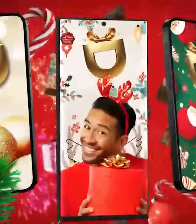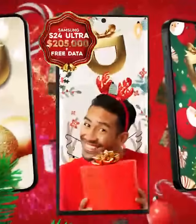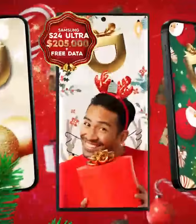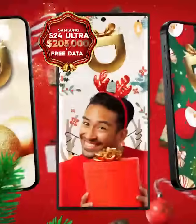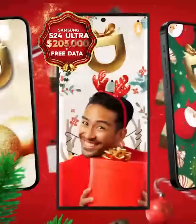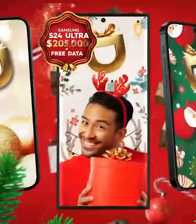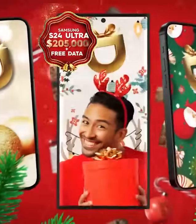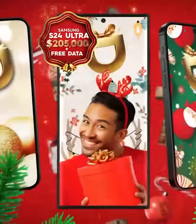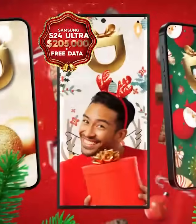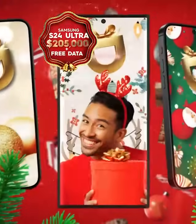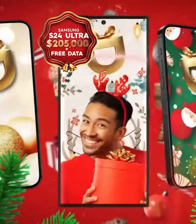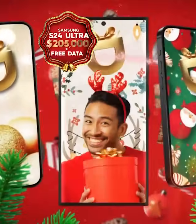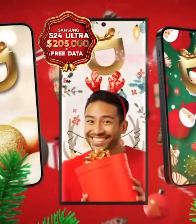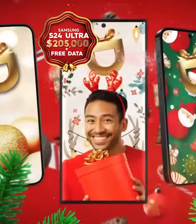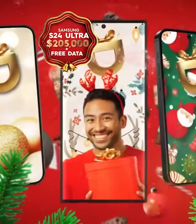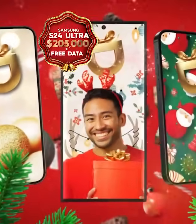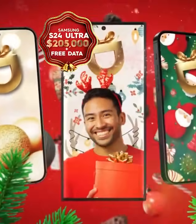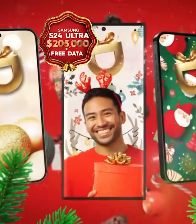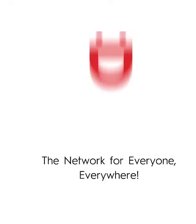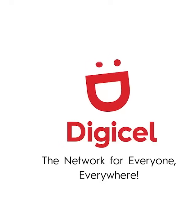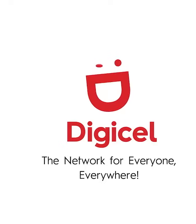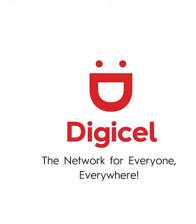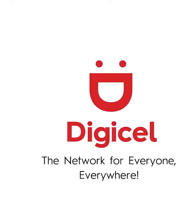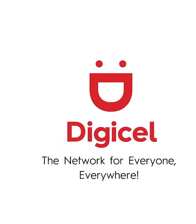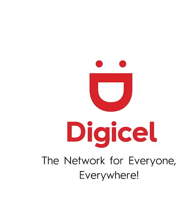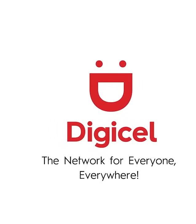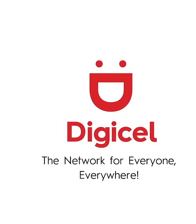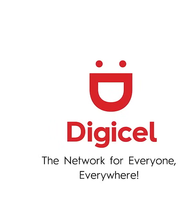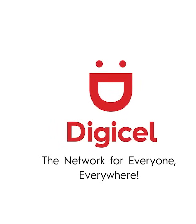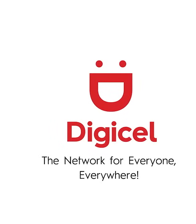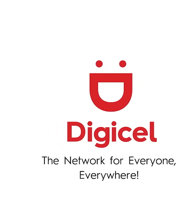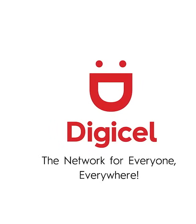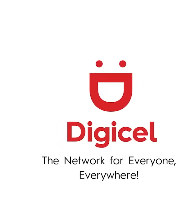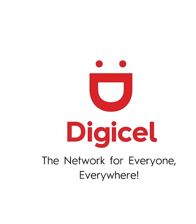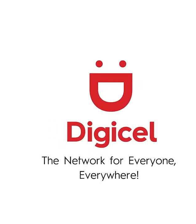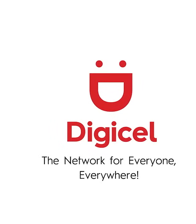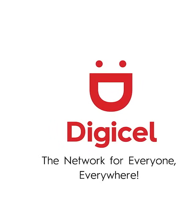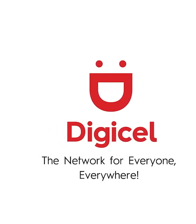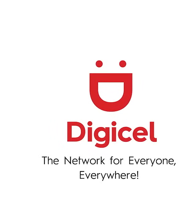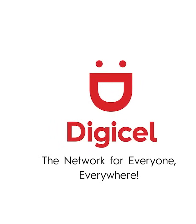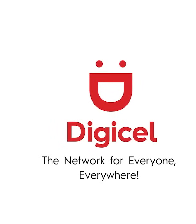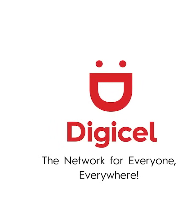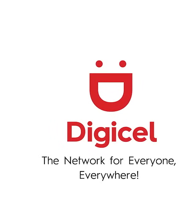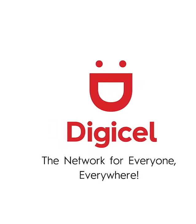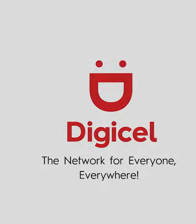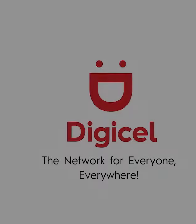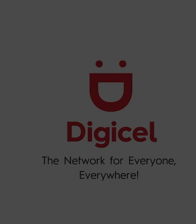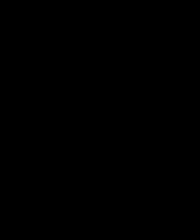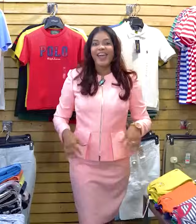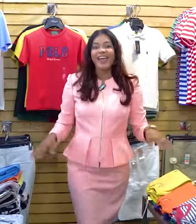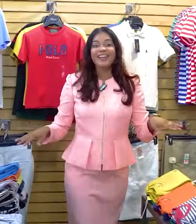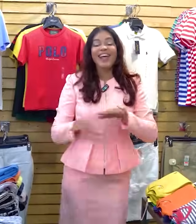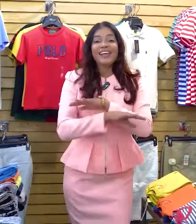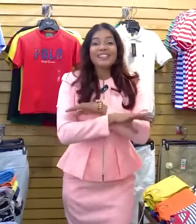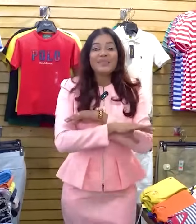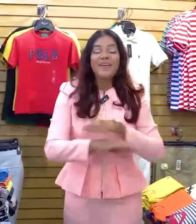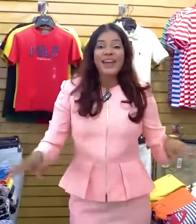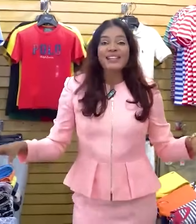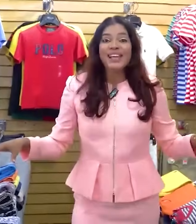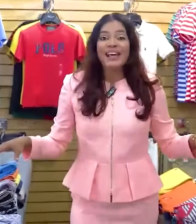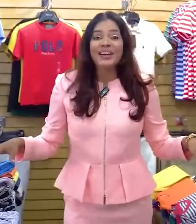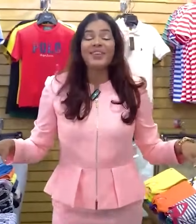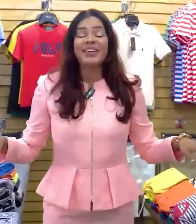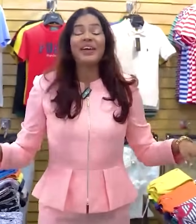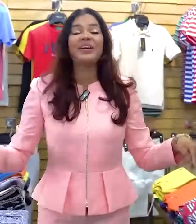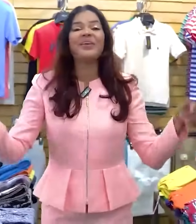last forever. Visit your nearest Digicel store today. Digicel, the network for everyone, everywhere. It is the